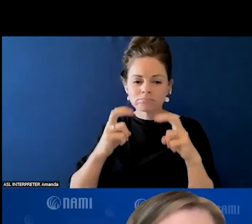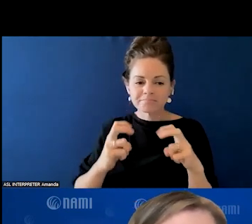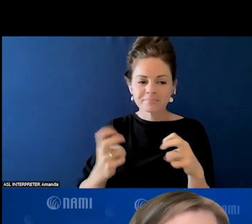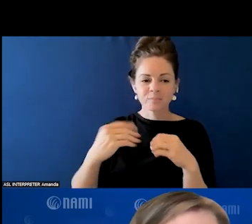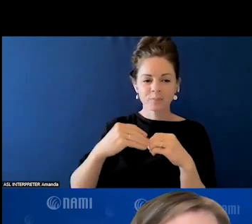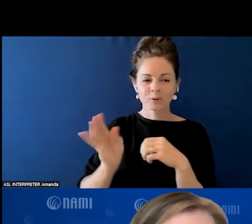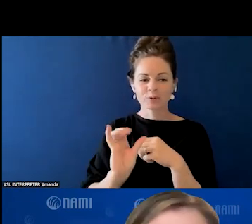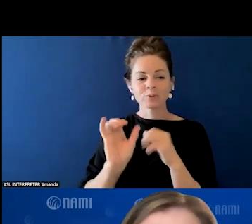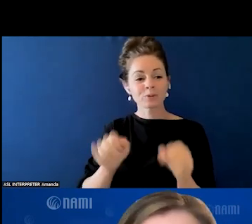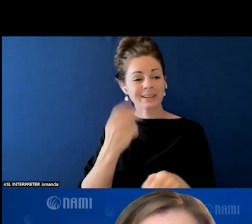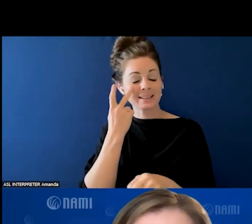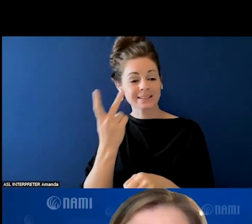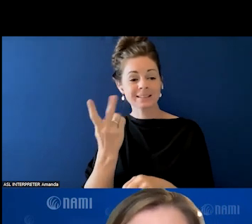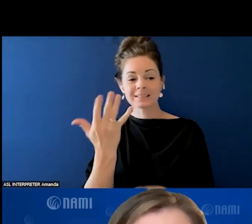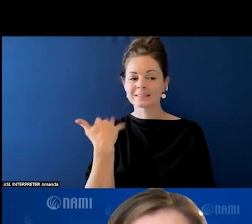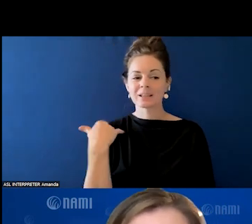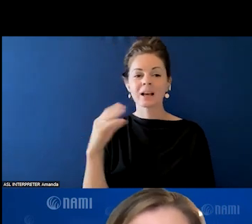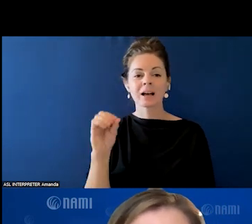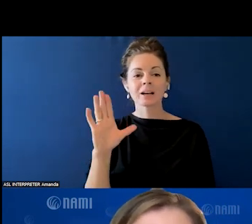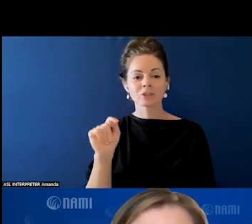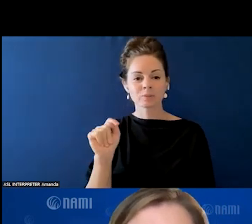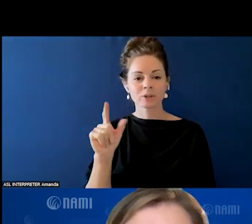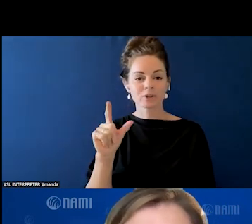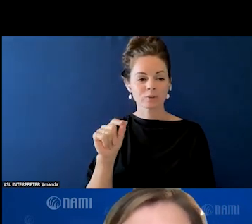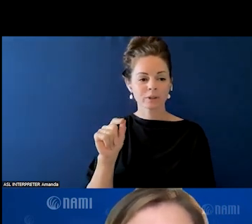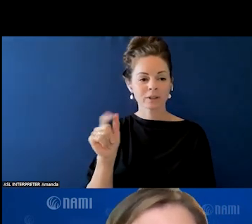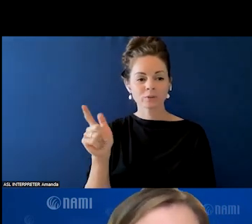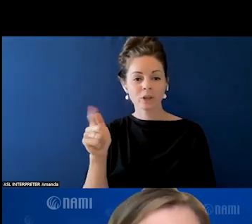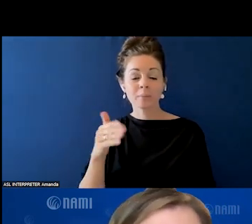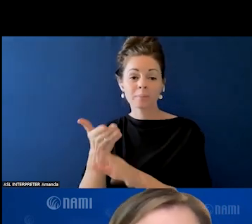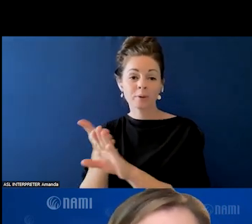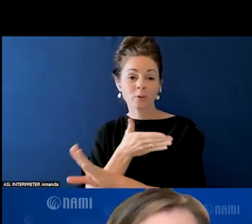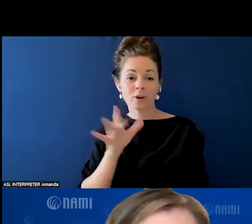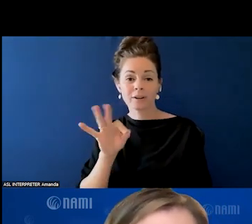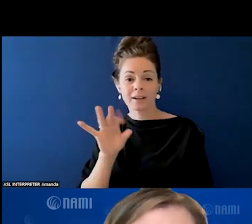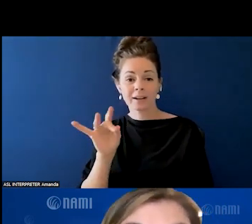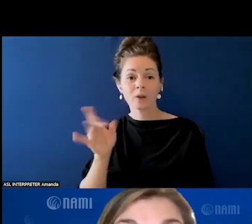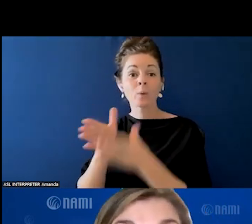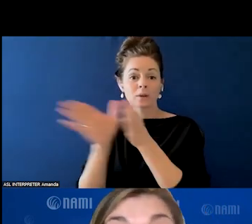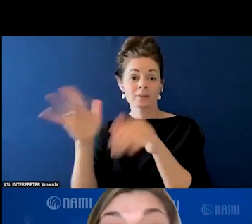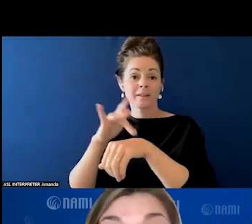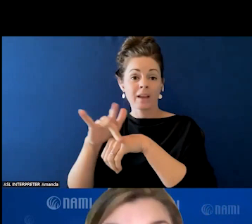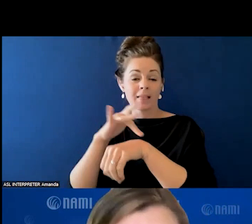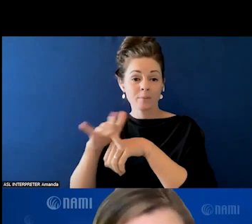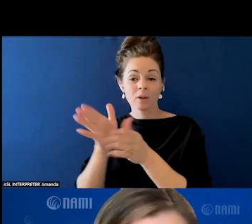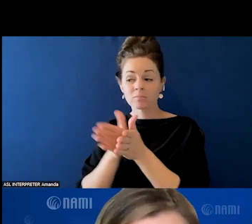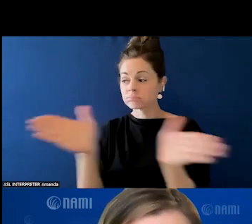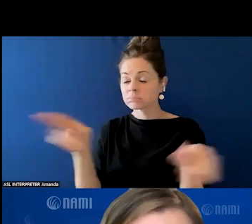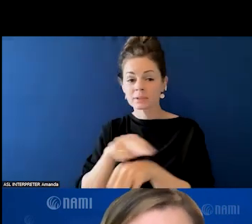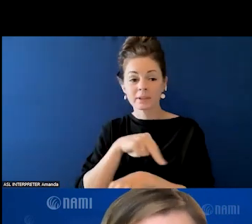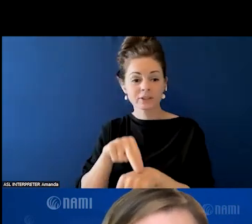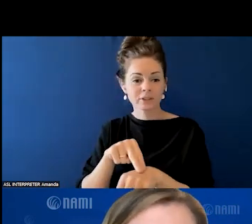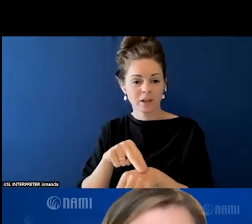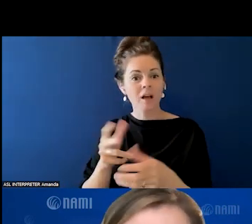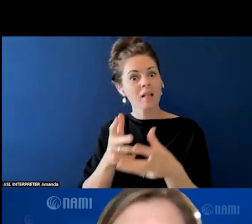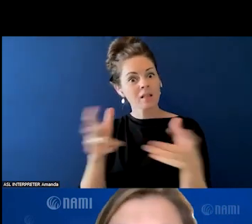see, back in October 2021, before 988 was available nationwide, it was a huge number of never heard of it,